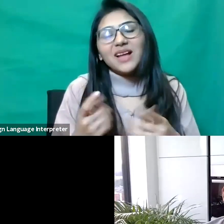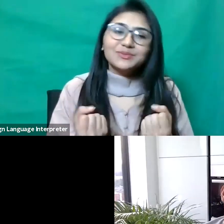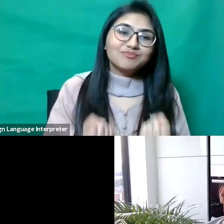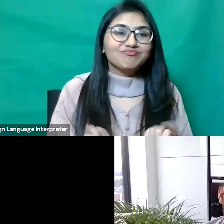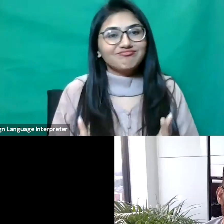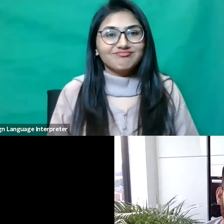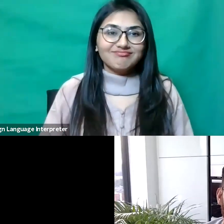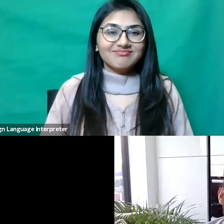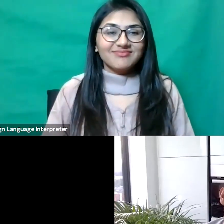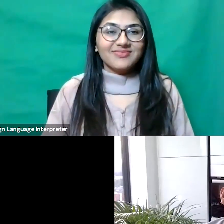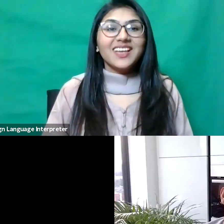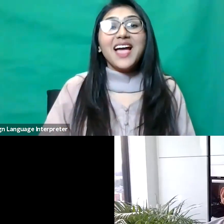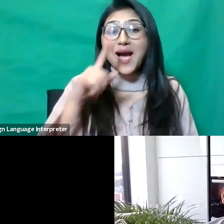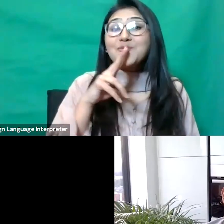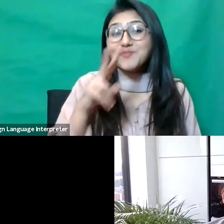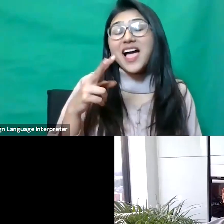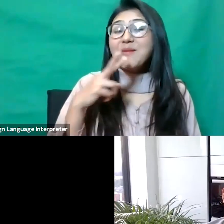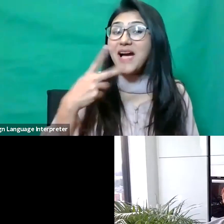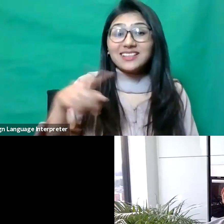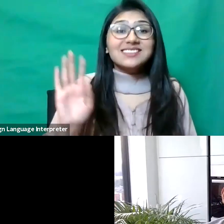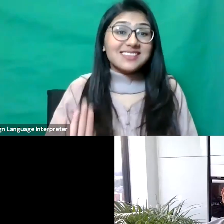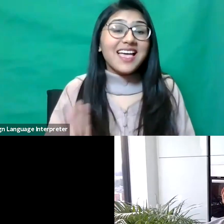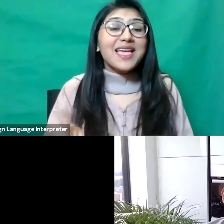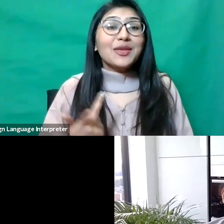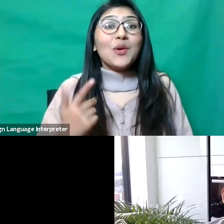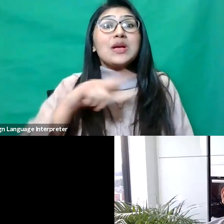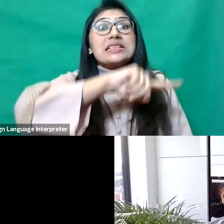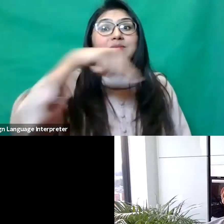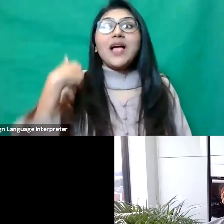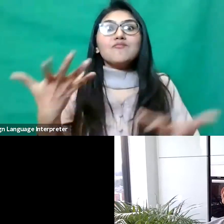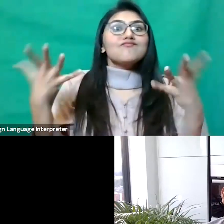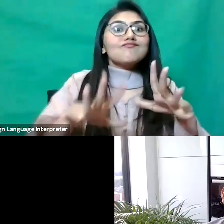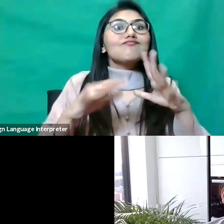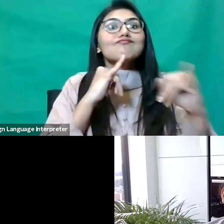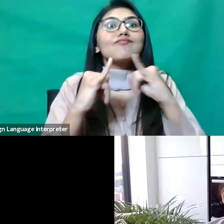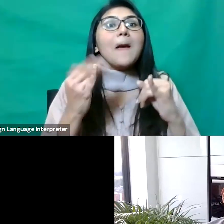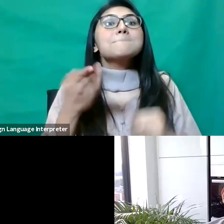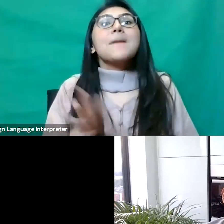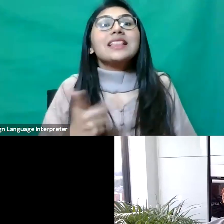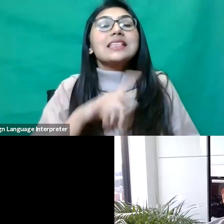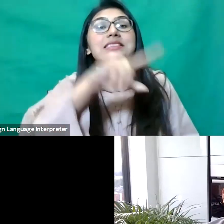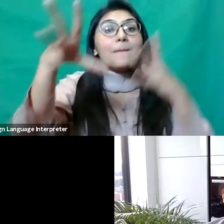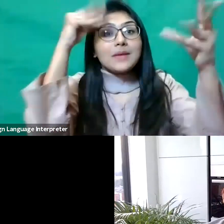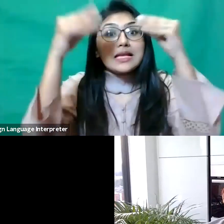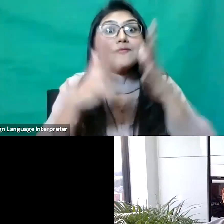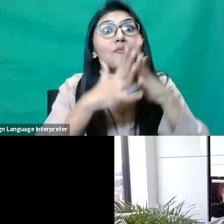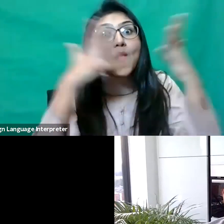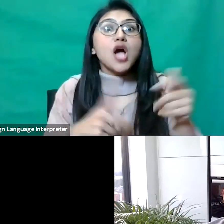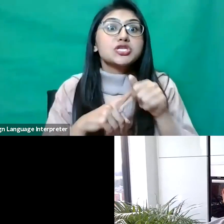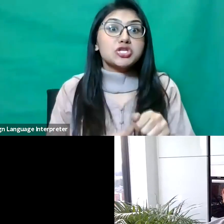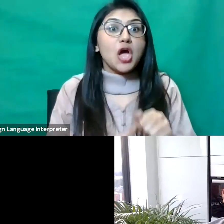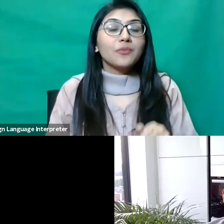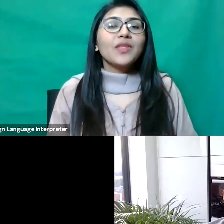of the work that me and you are trying to do. We're trying to really raise that awareness. But one of the most important things